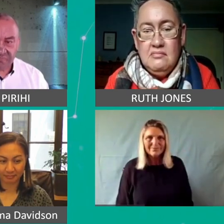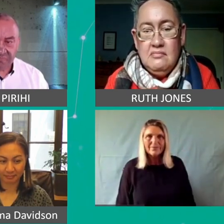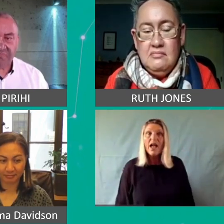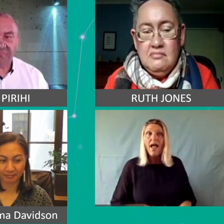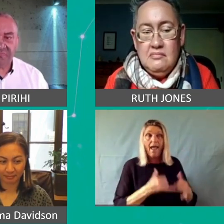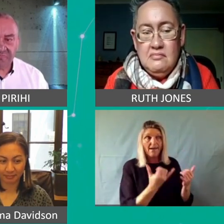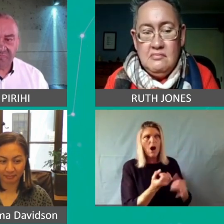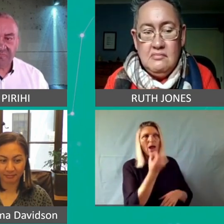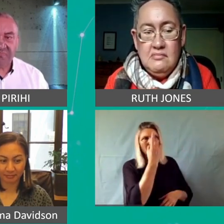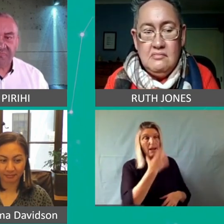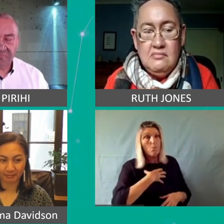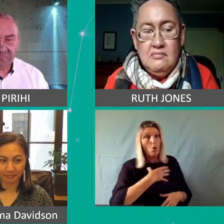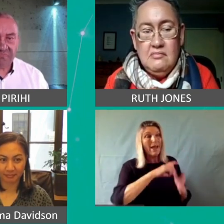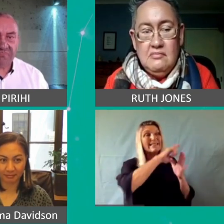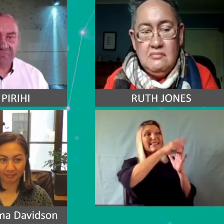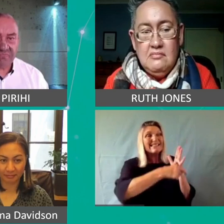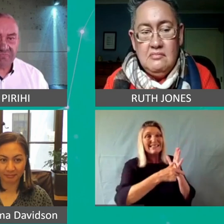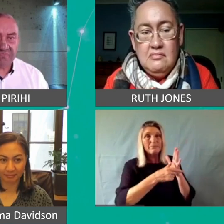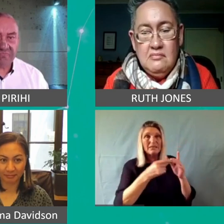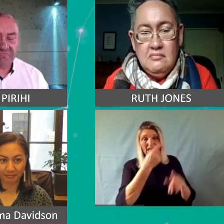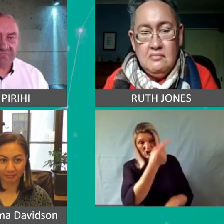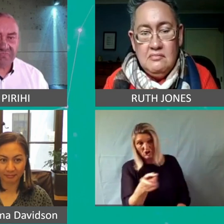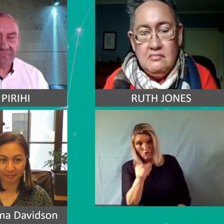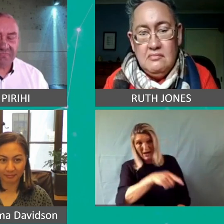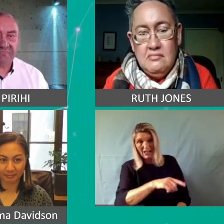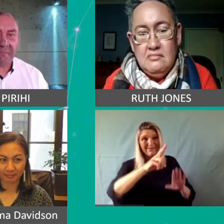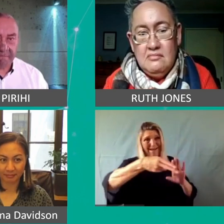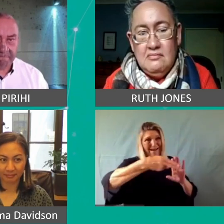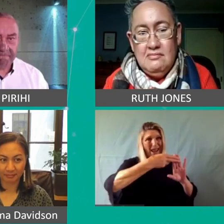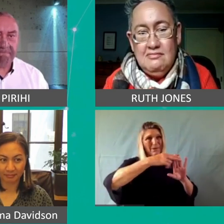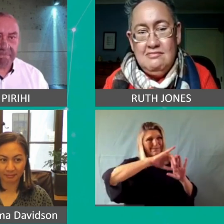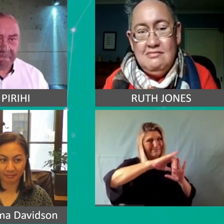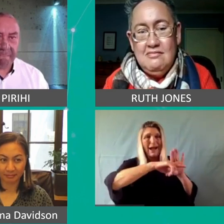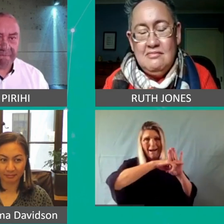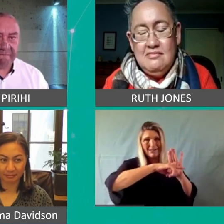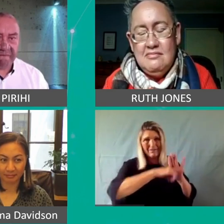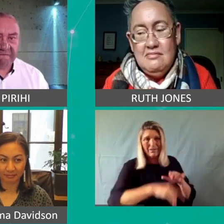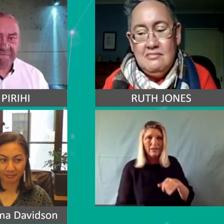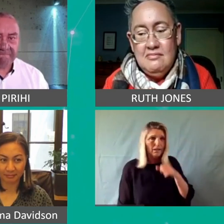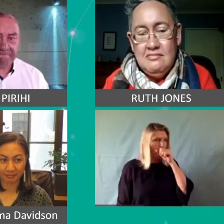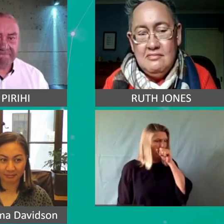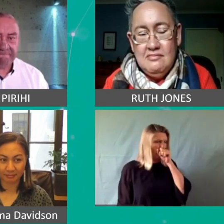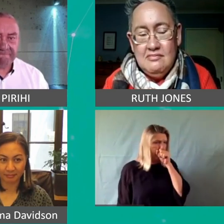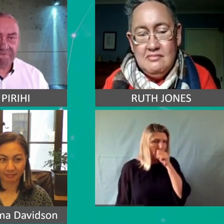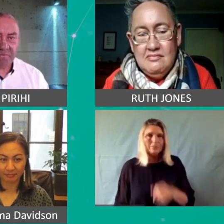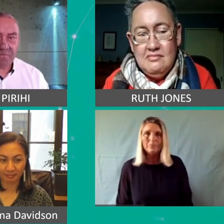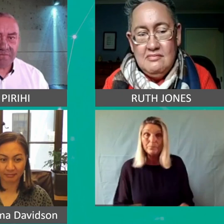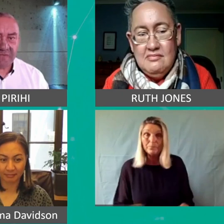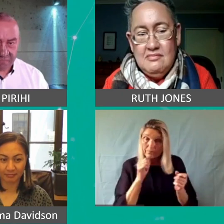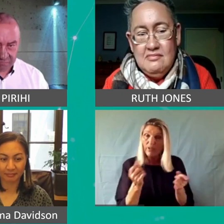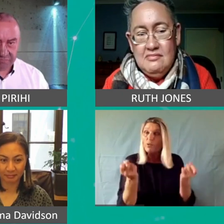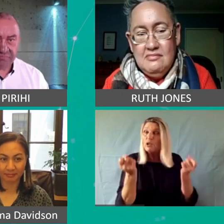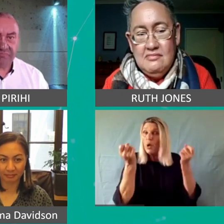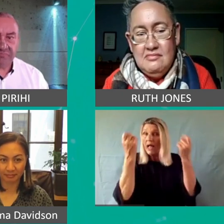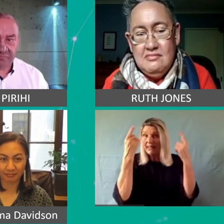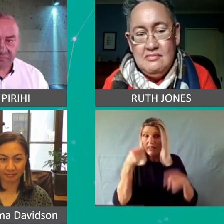stigma. And you know, if we don't understand those things that have got us to today, it makes it hard to move to tomorrow.